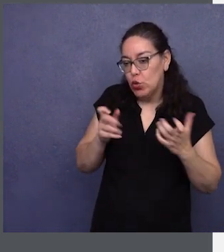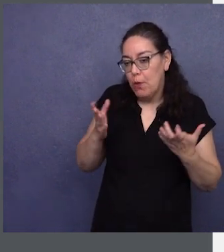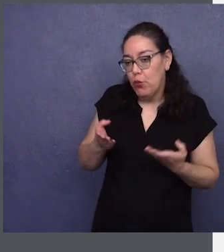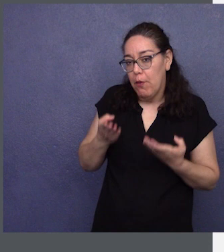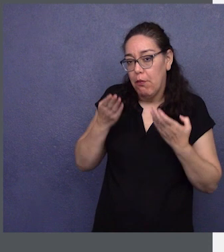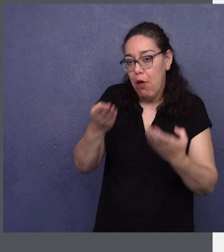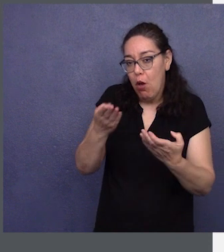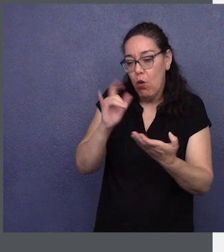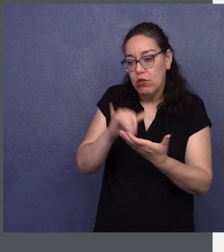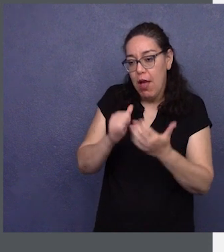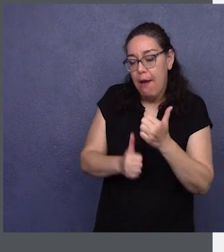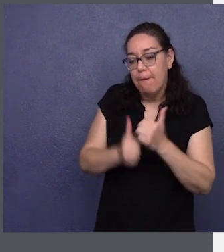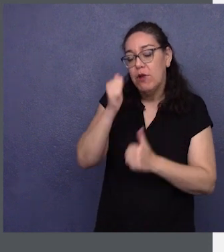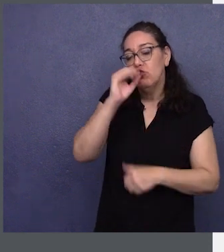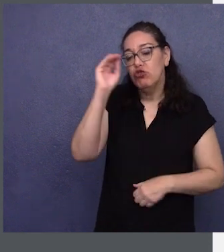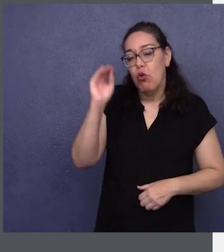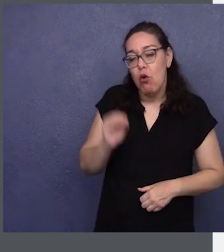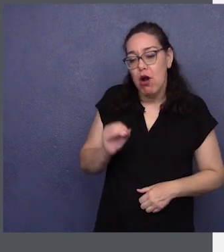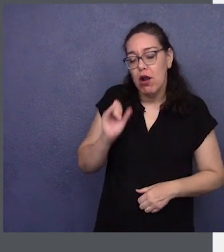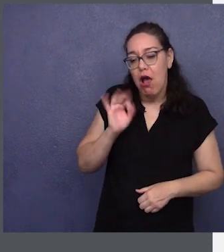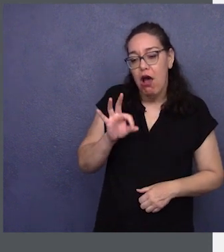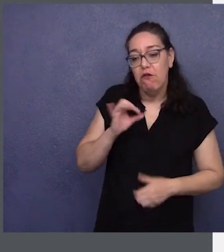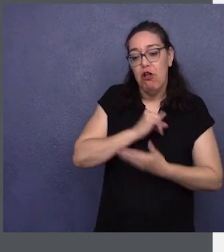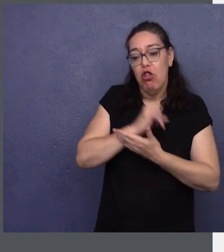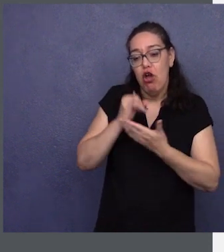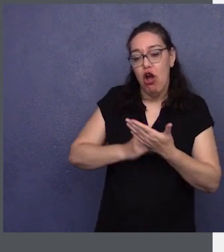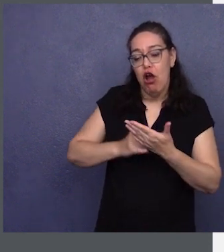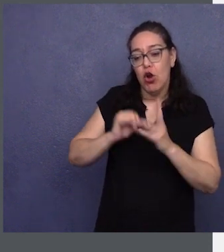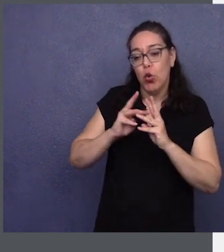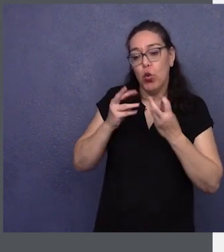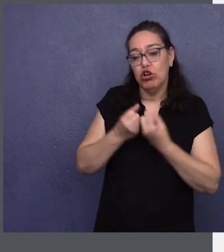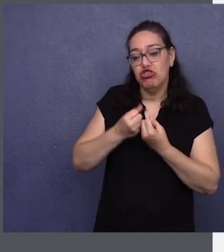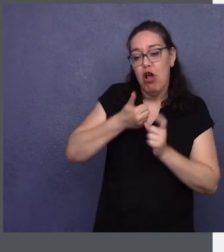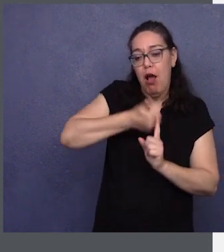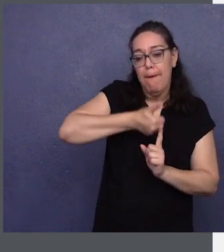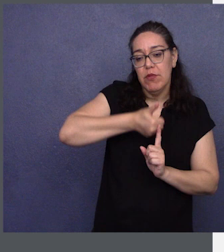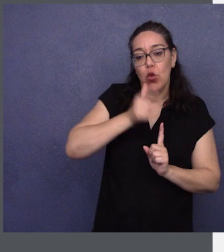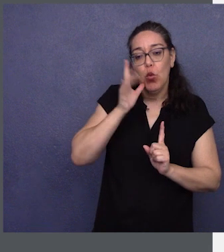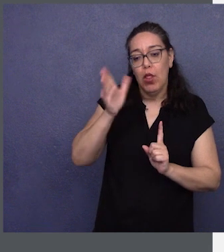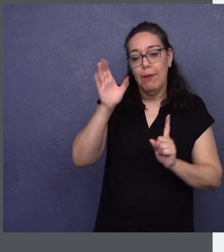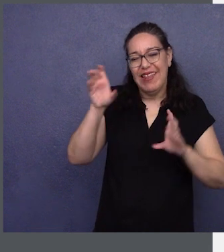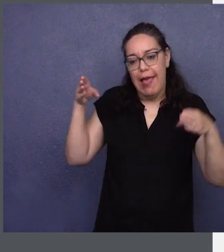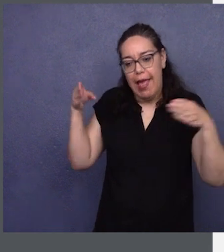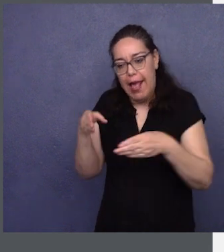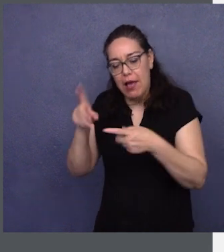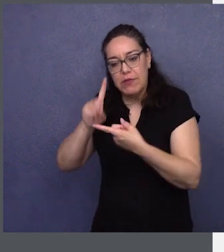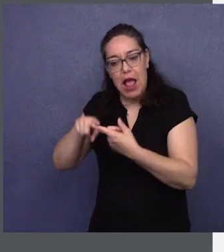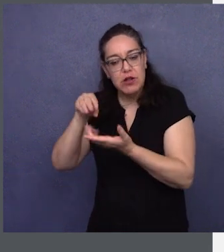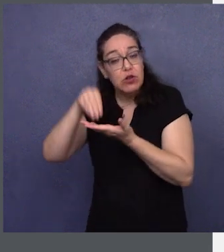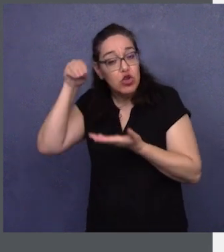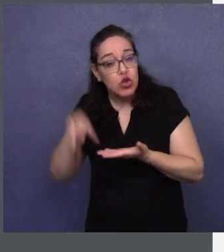the majority of the art workshops would be aimed at student artists?